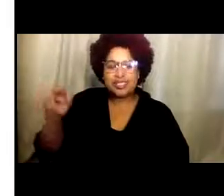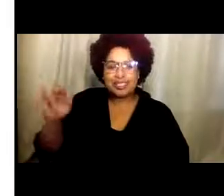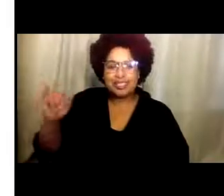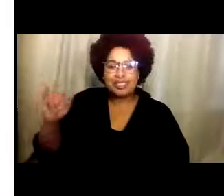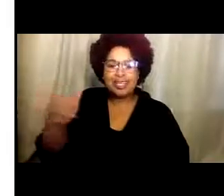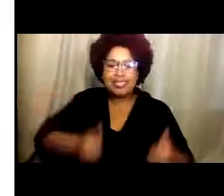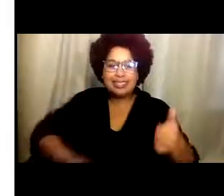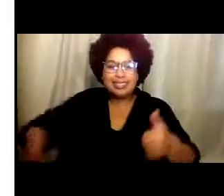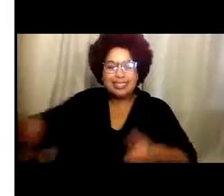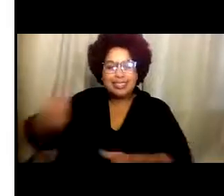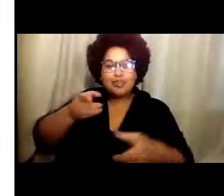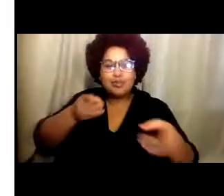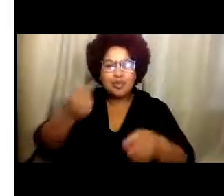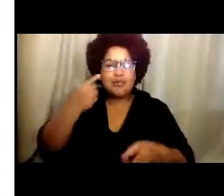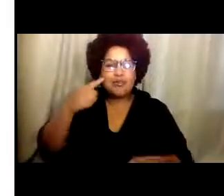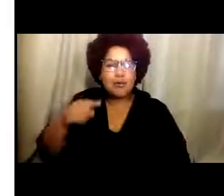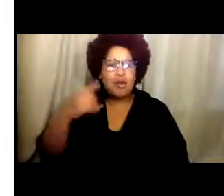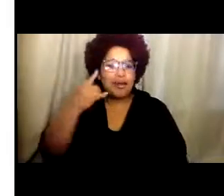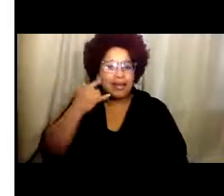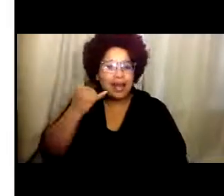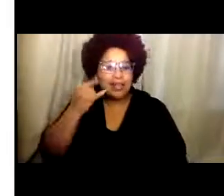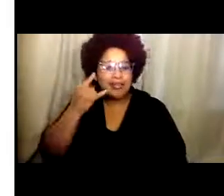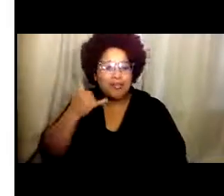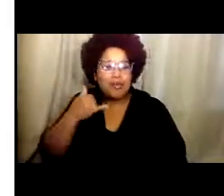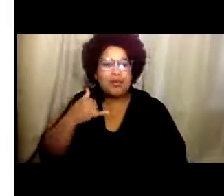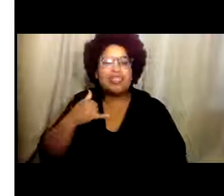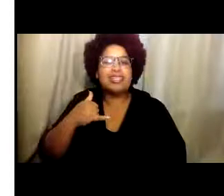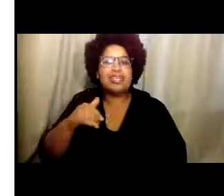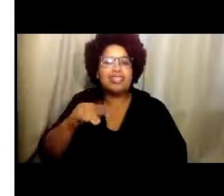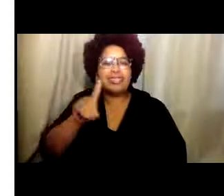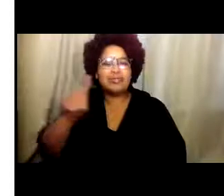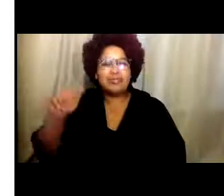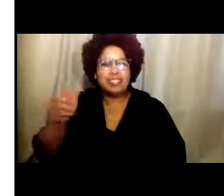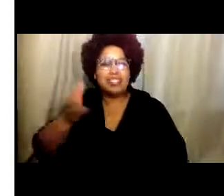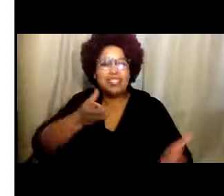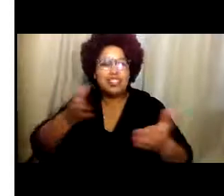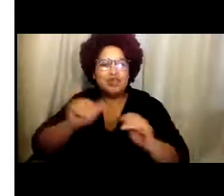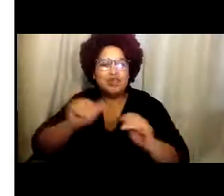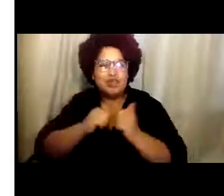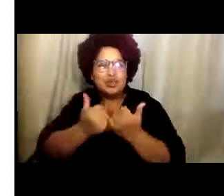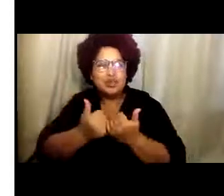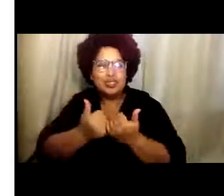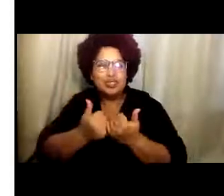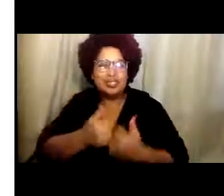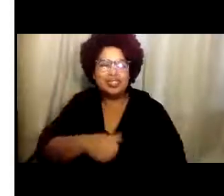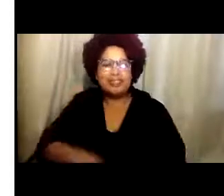of the California Disability Services Association. Barry?